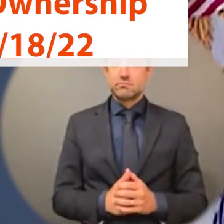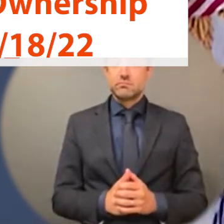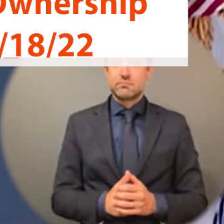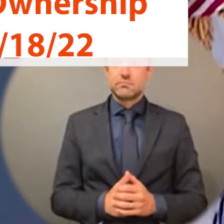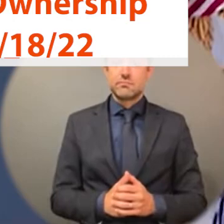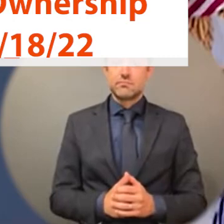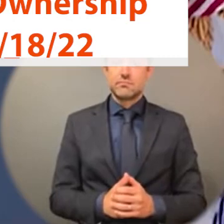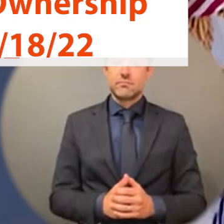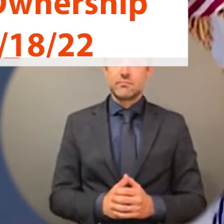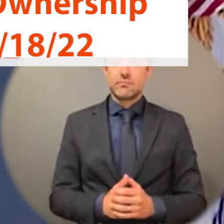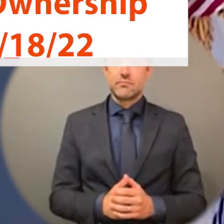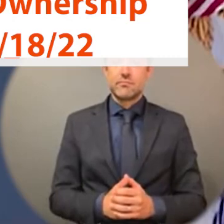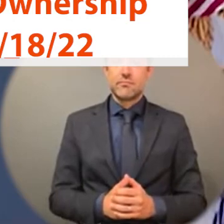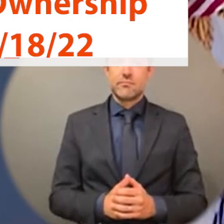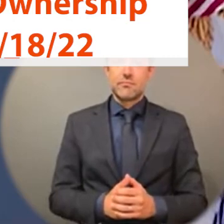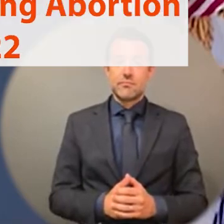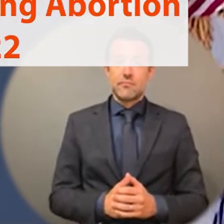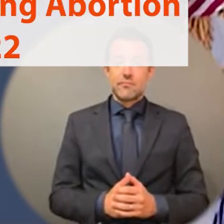bodies.